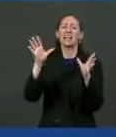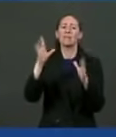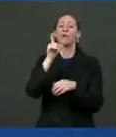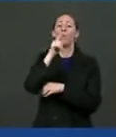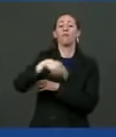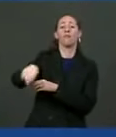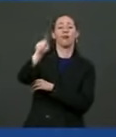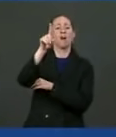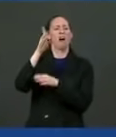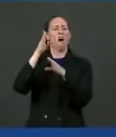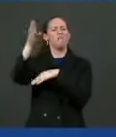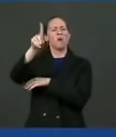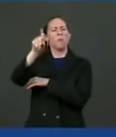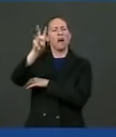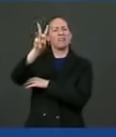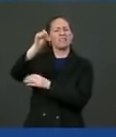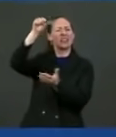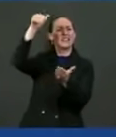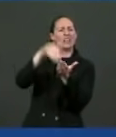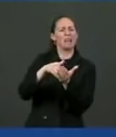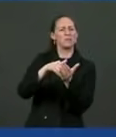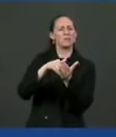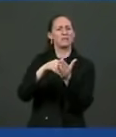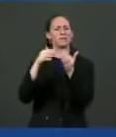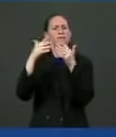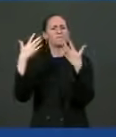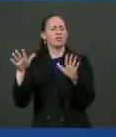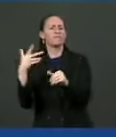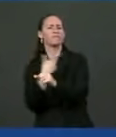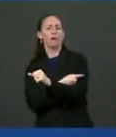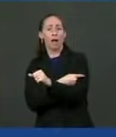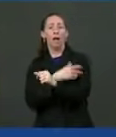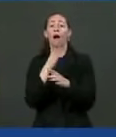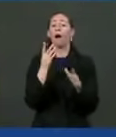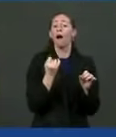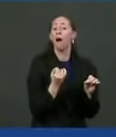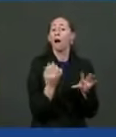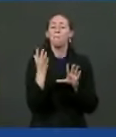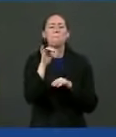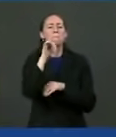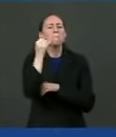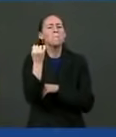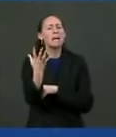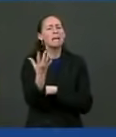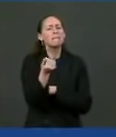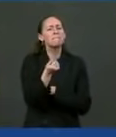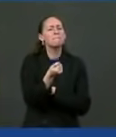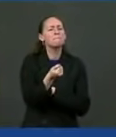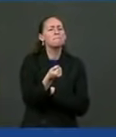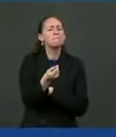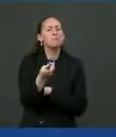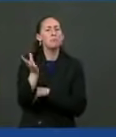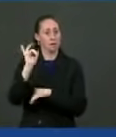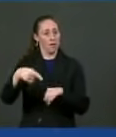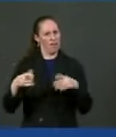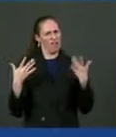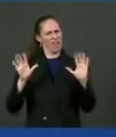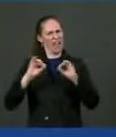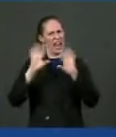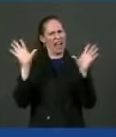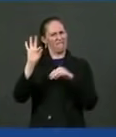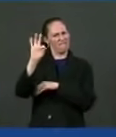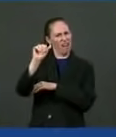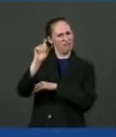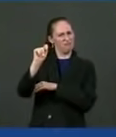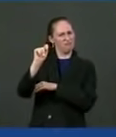hospitalized for COVID per day. These are the facts. So here's where we stand. The path